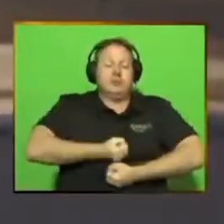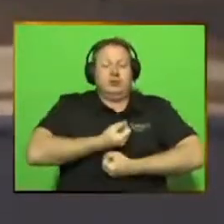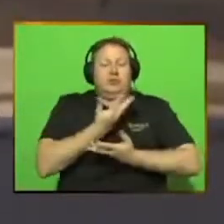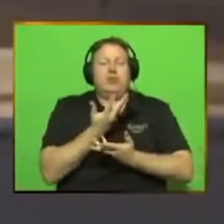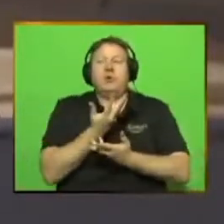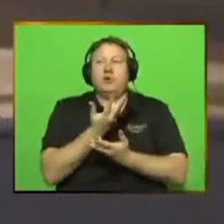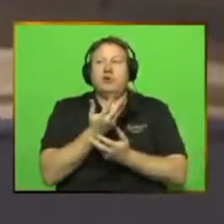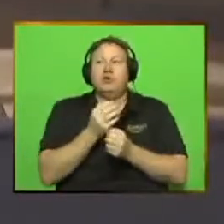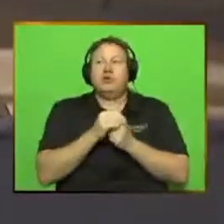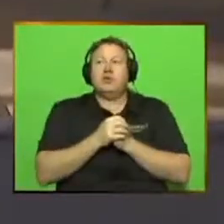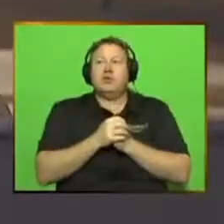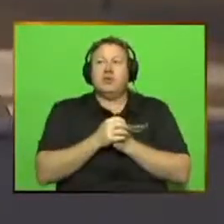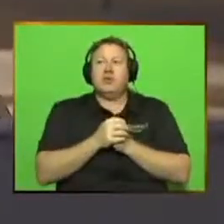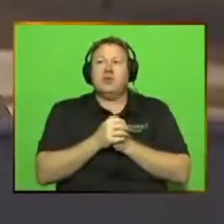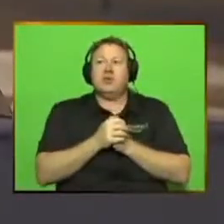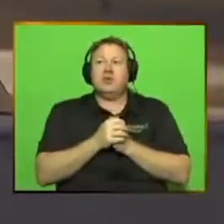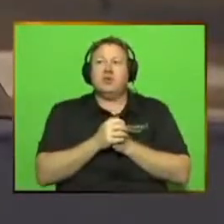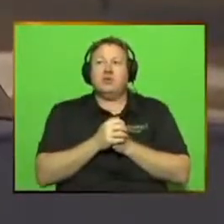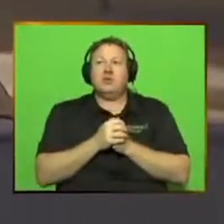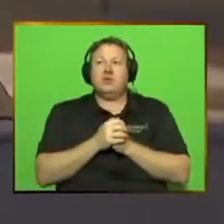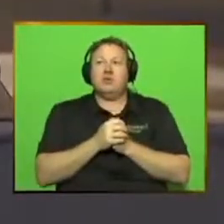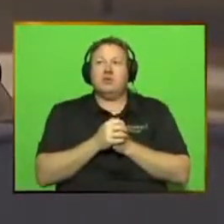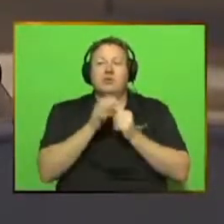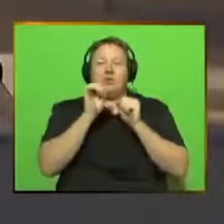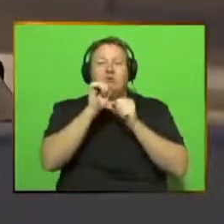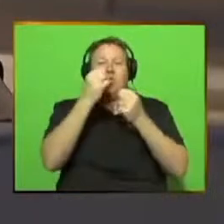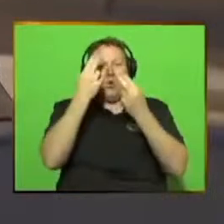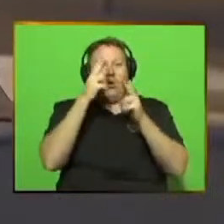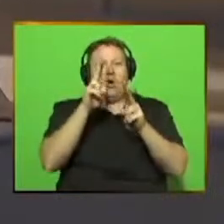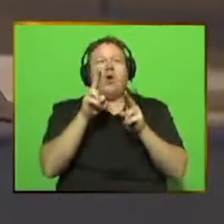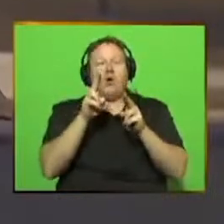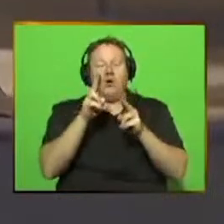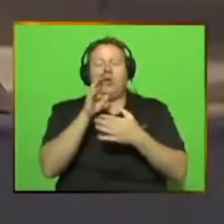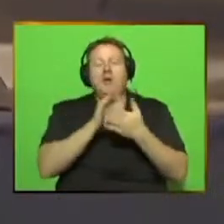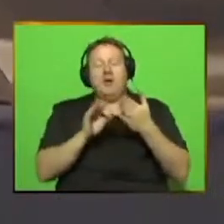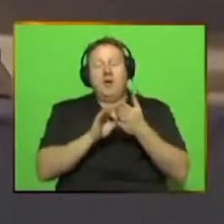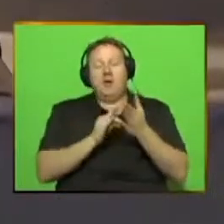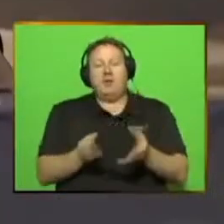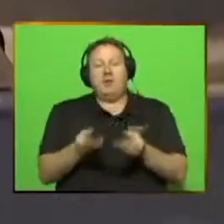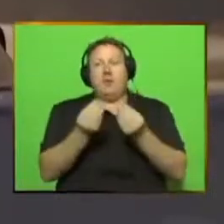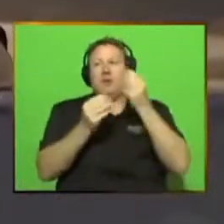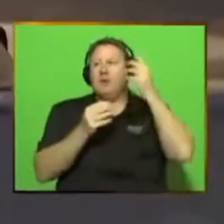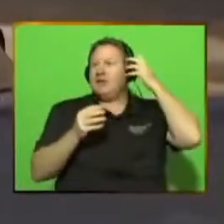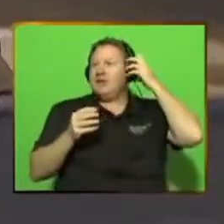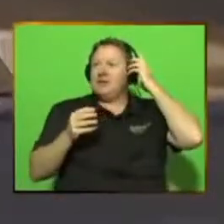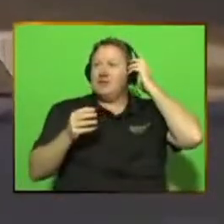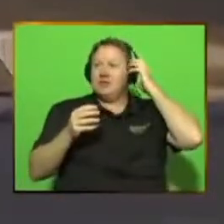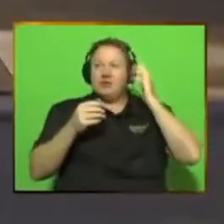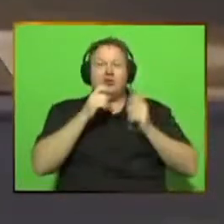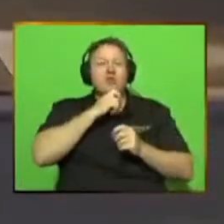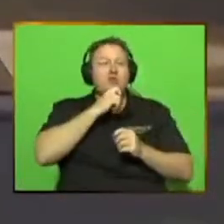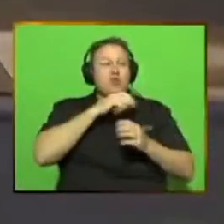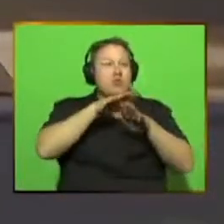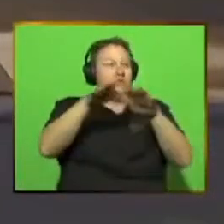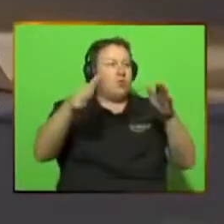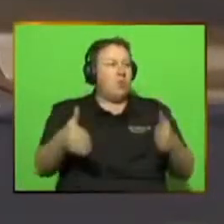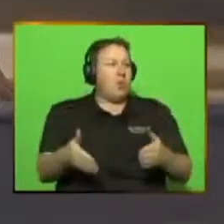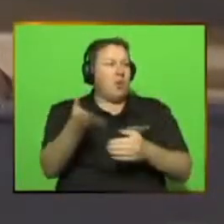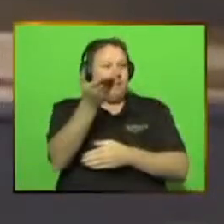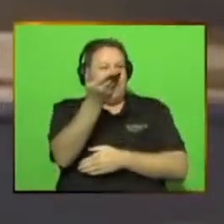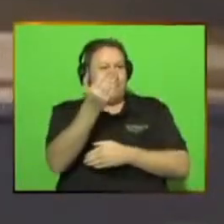expression of your honor on being elected. You can utilize the podium.